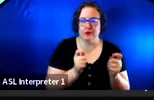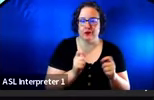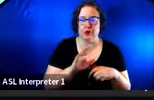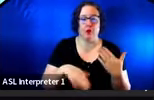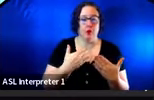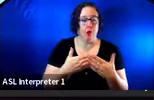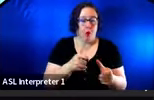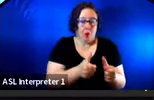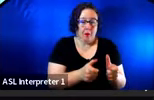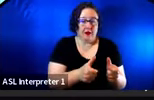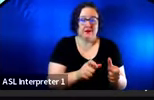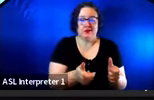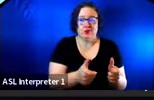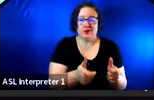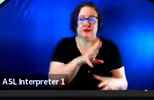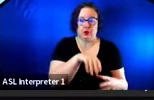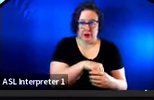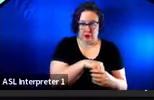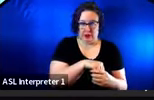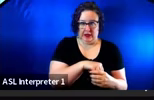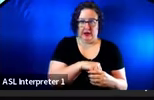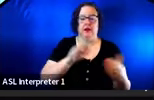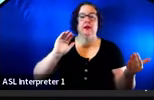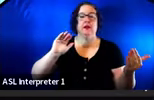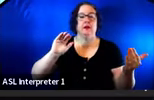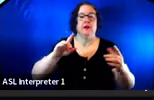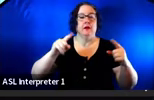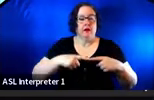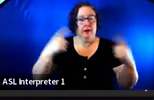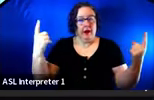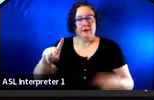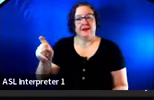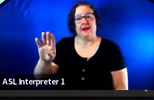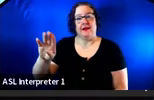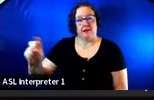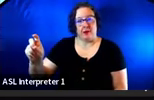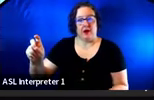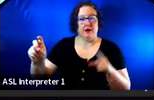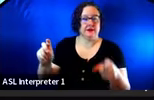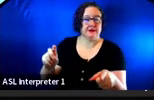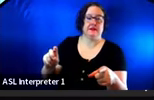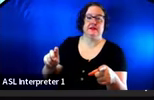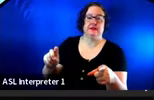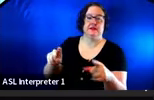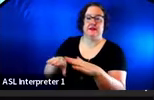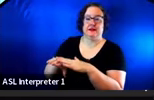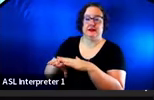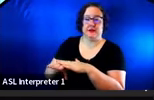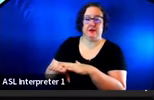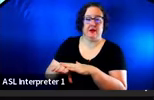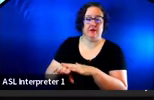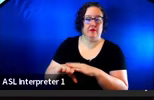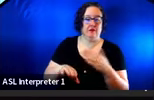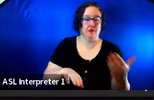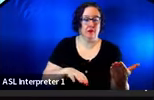included versus where you saw with the Xbox Adaptive Controller. All these little